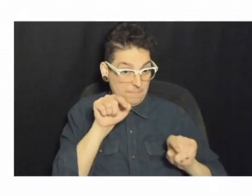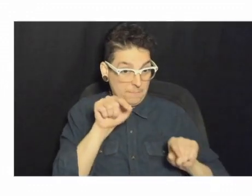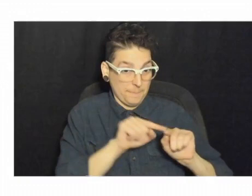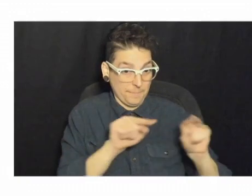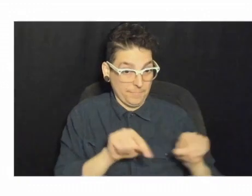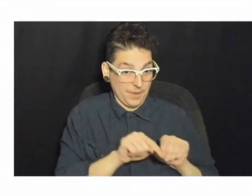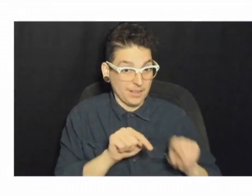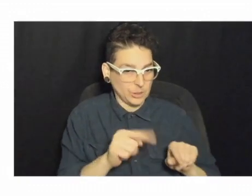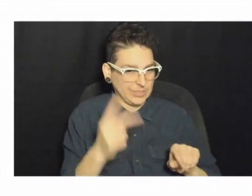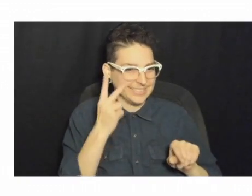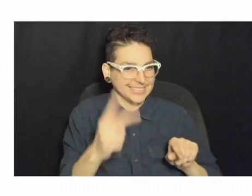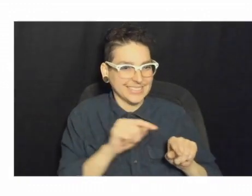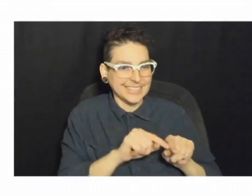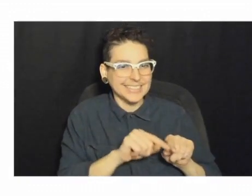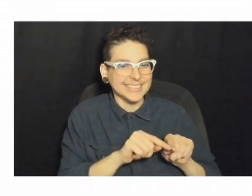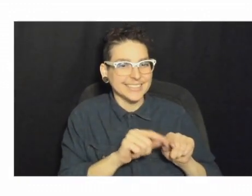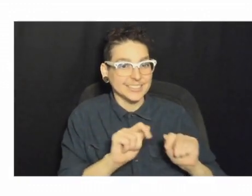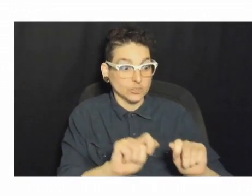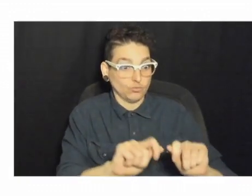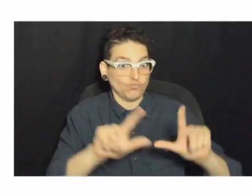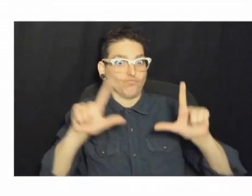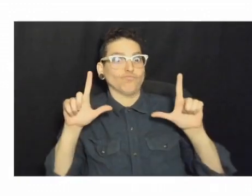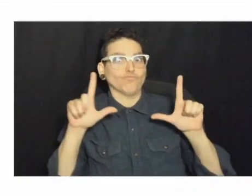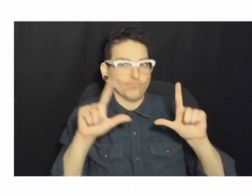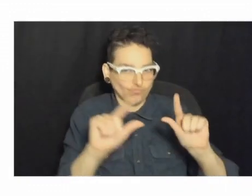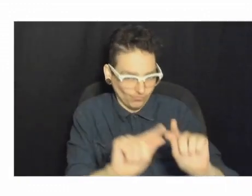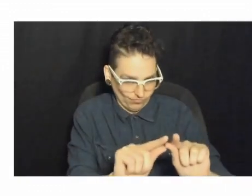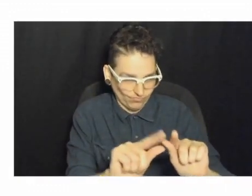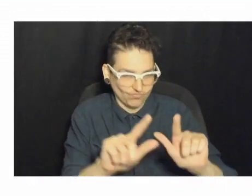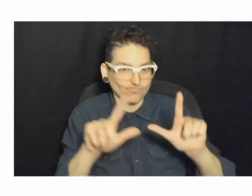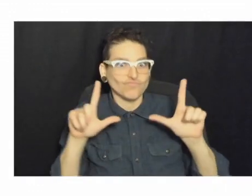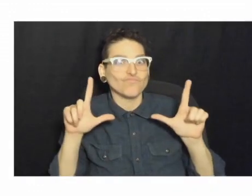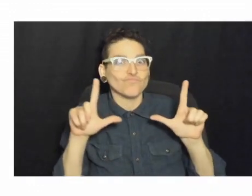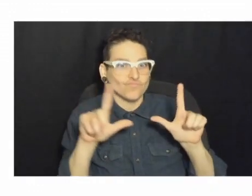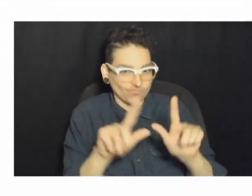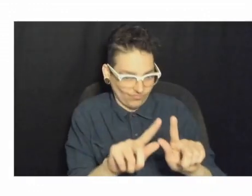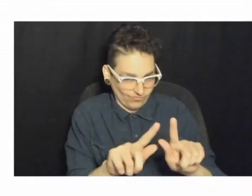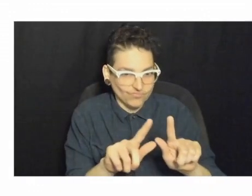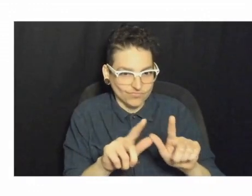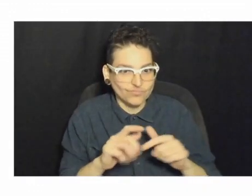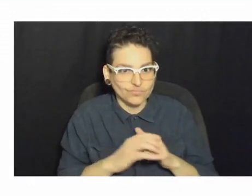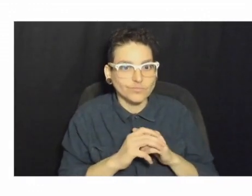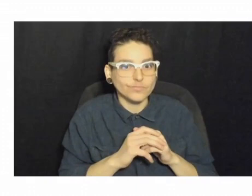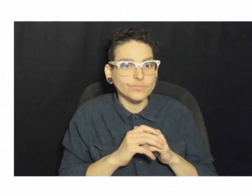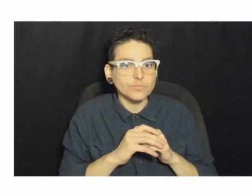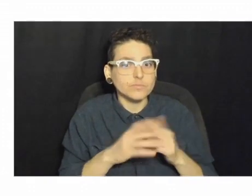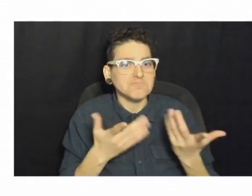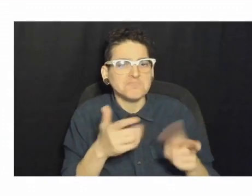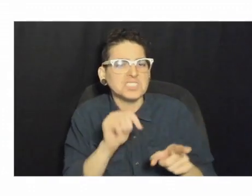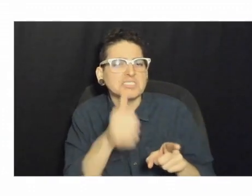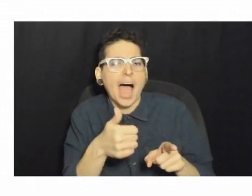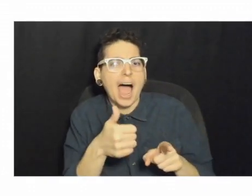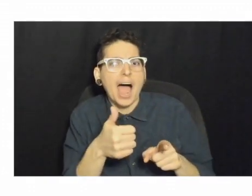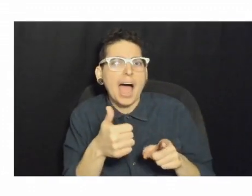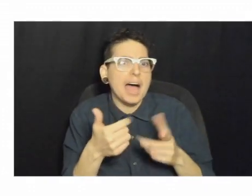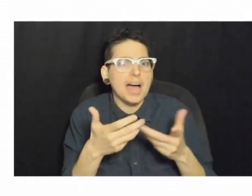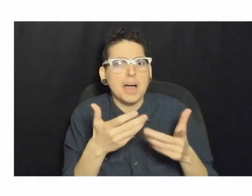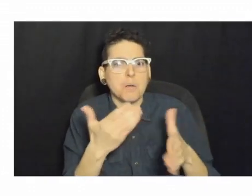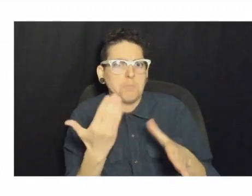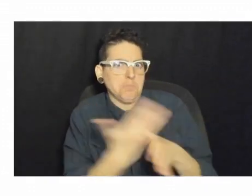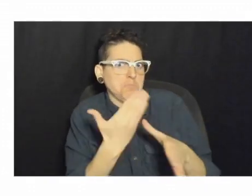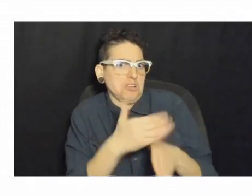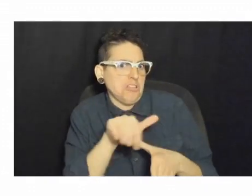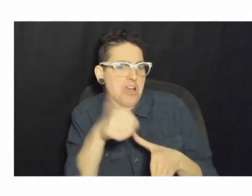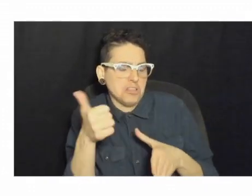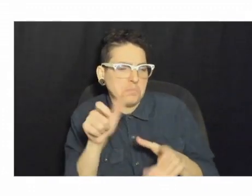can increase or decrease how zoomed in you are, and that won't affect how other people see the board. So you can feel free to